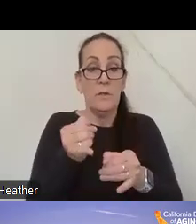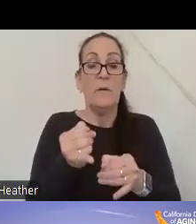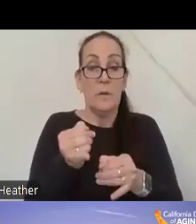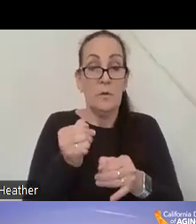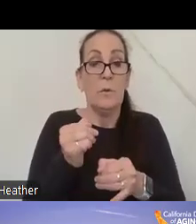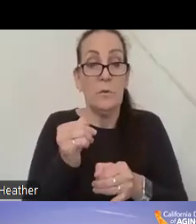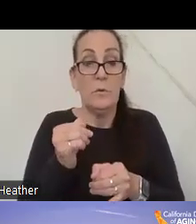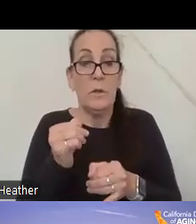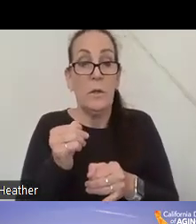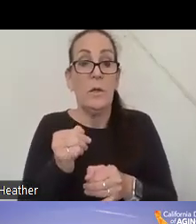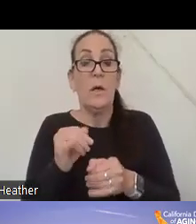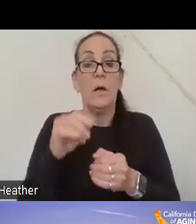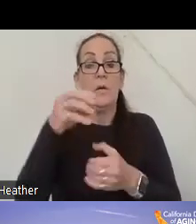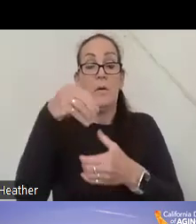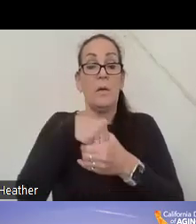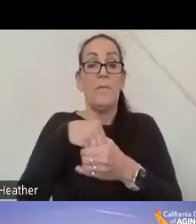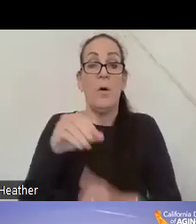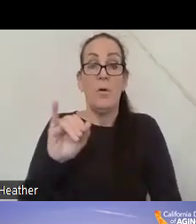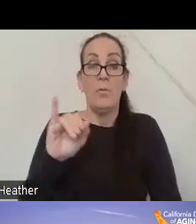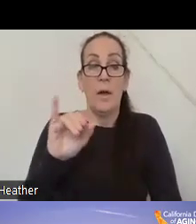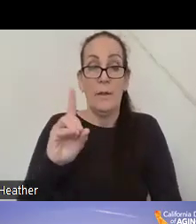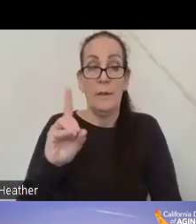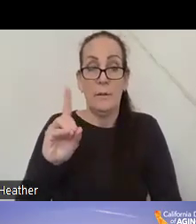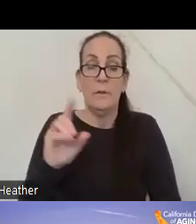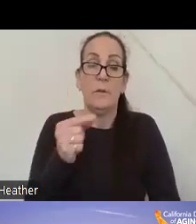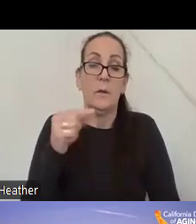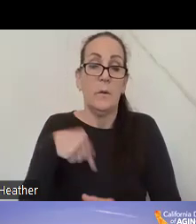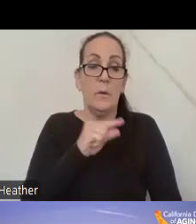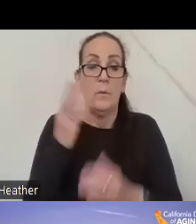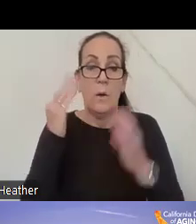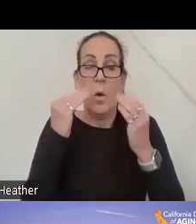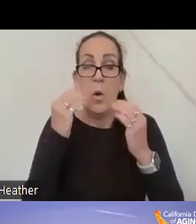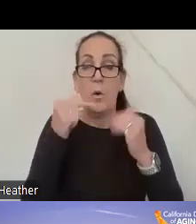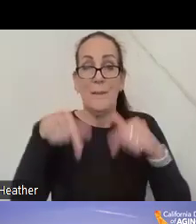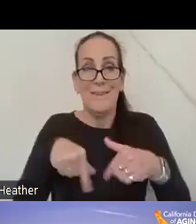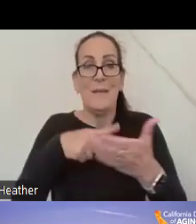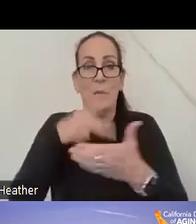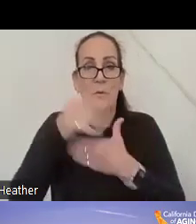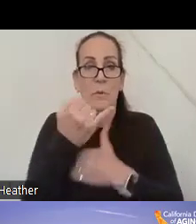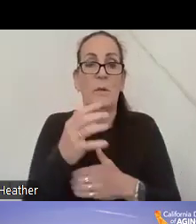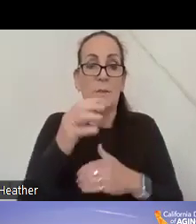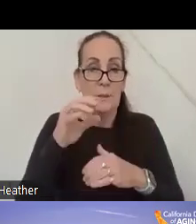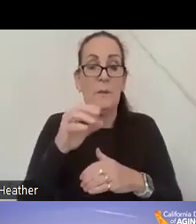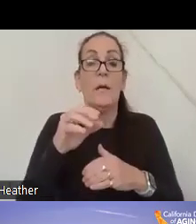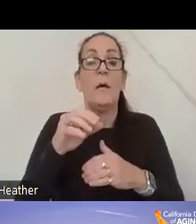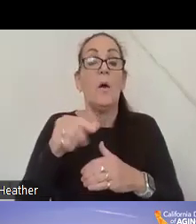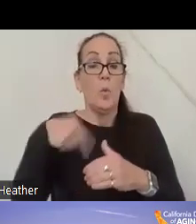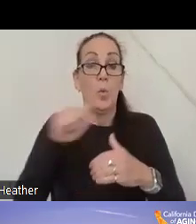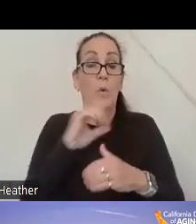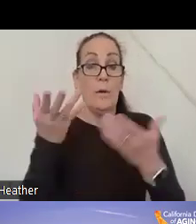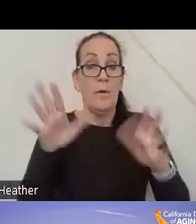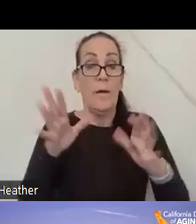this project to be as far forward as we can. So we've actually built into this project next steps for once